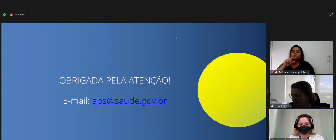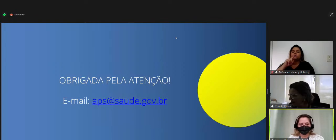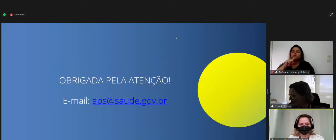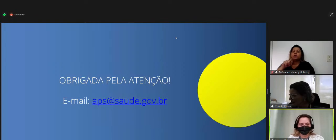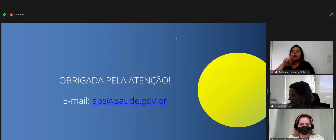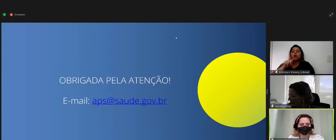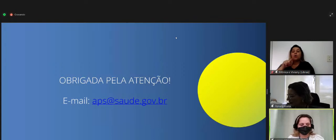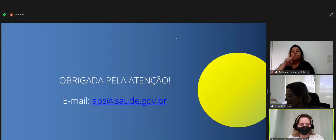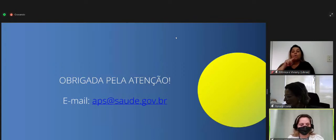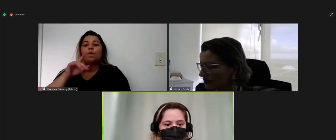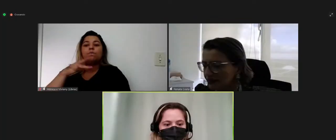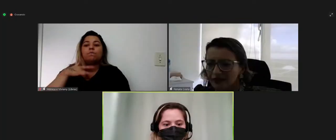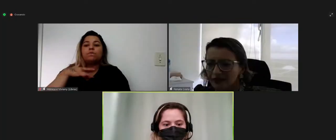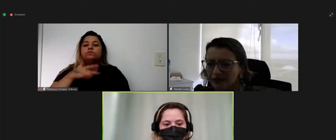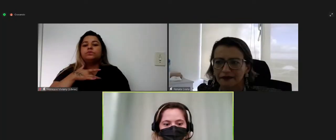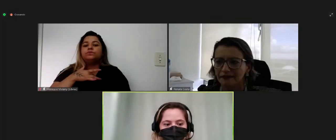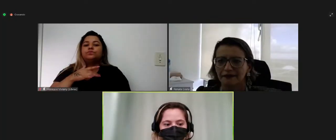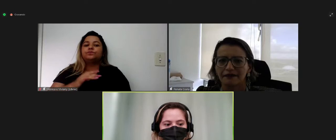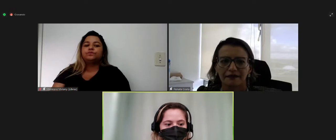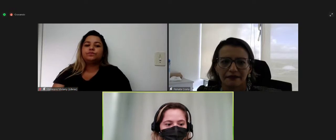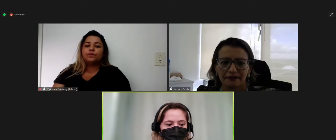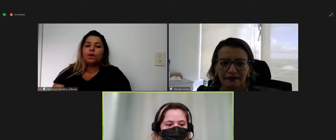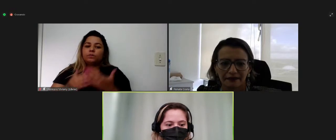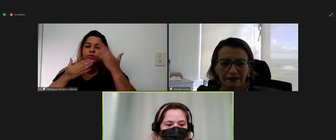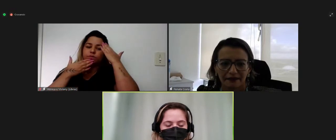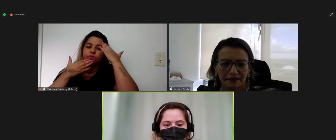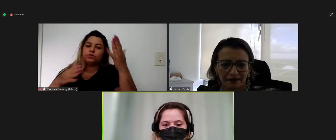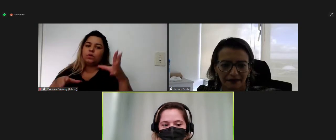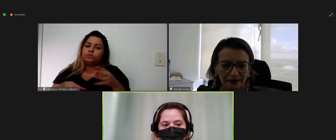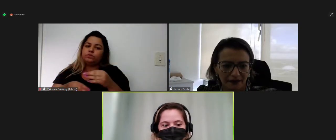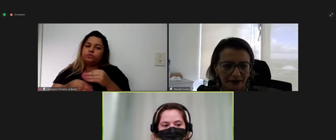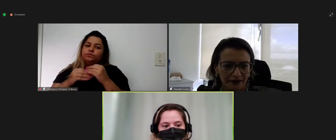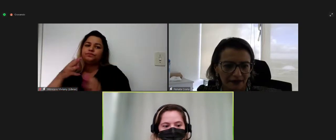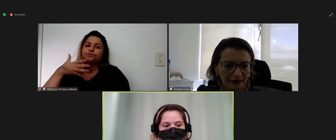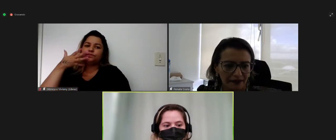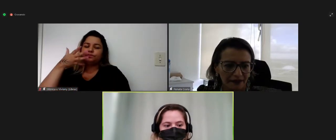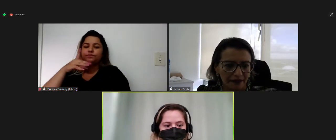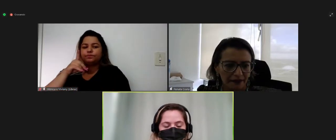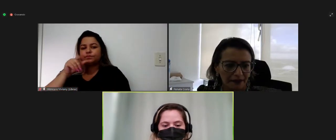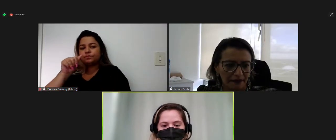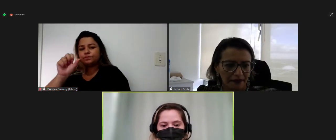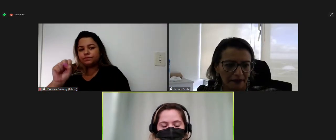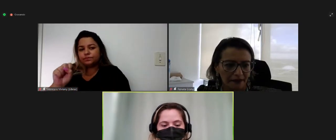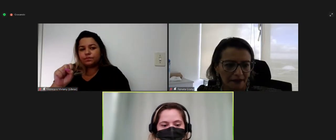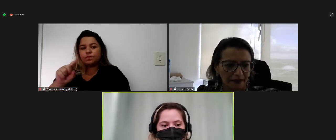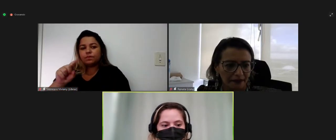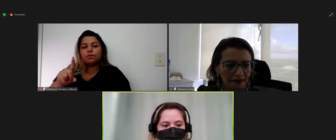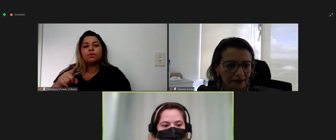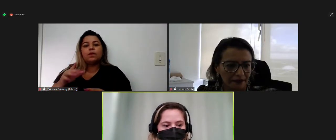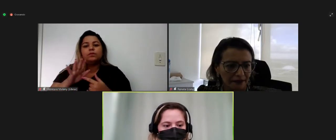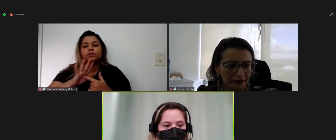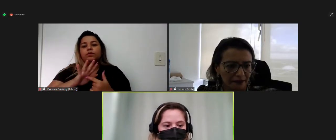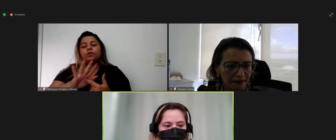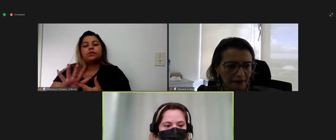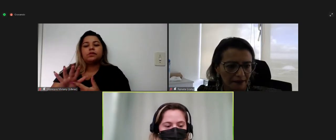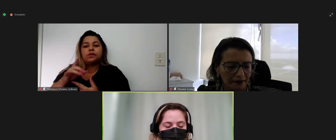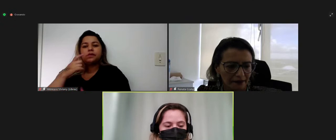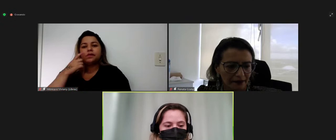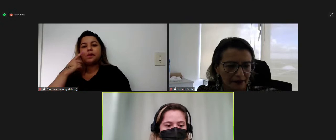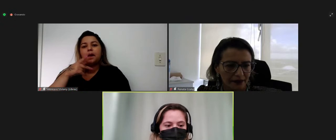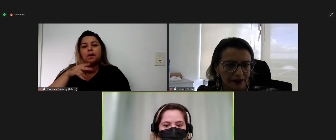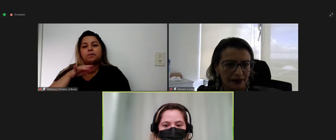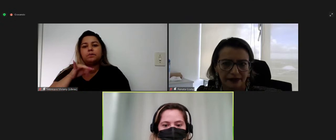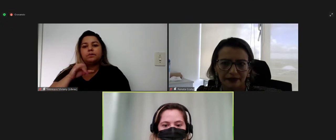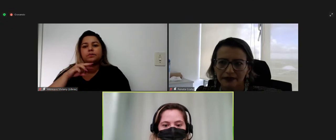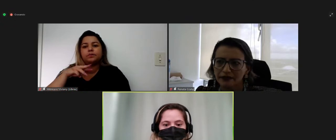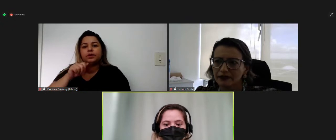SAPIS. Okay, Renata, thank you very much for your contribution, your data. demonstration from